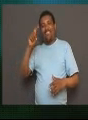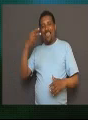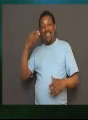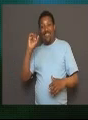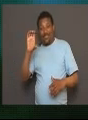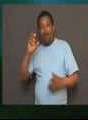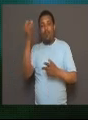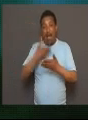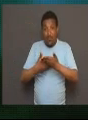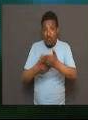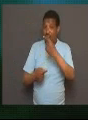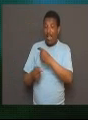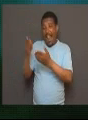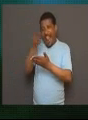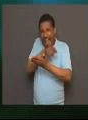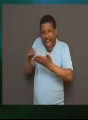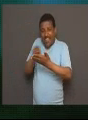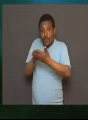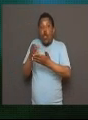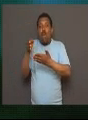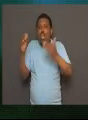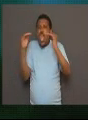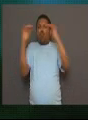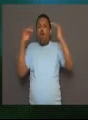Isopleths are lines of equal value.